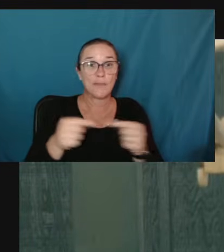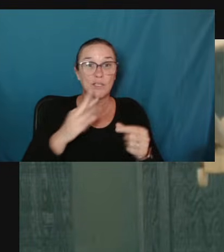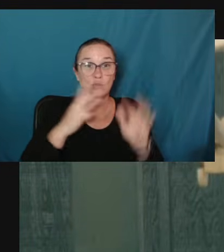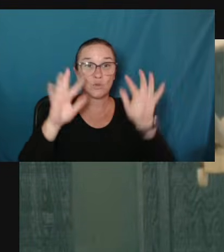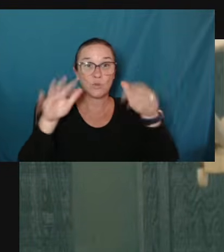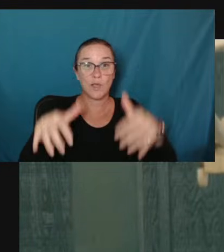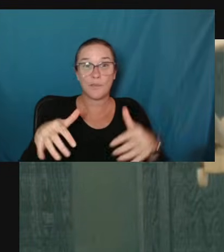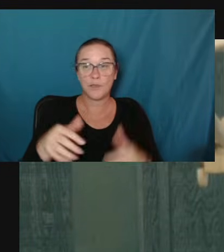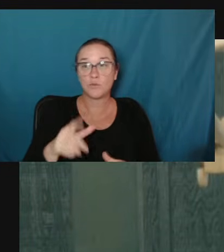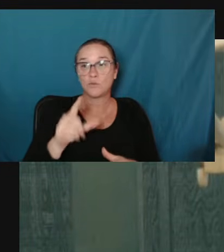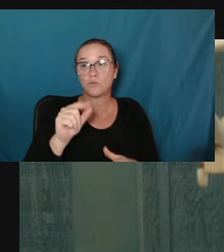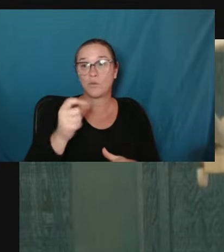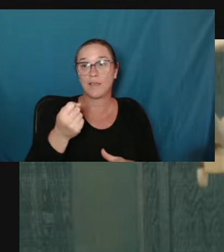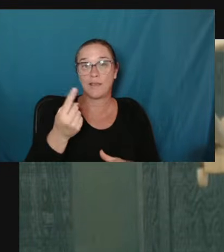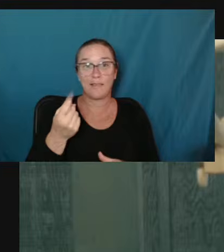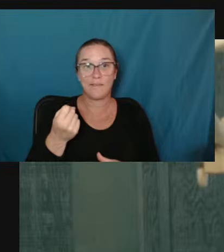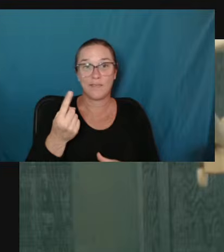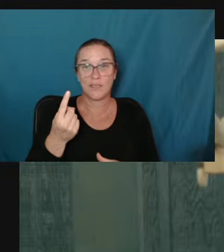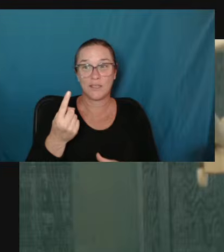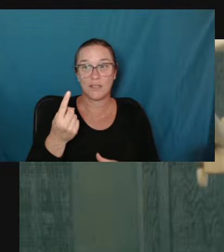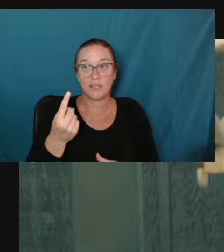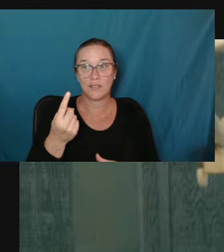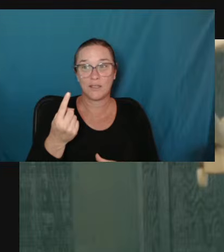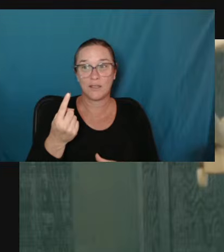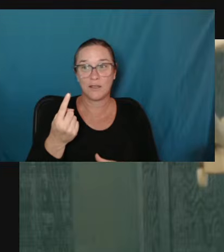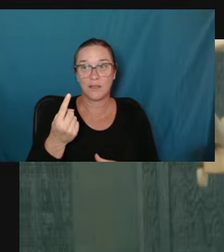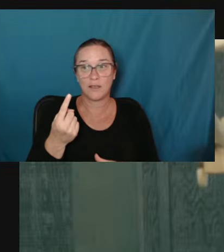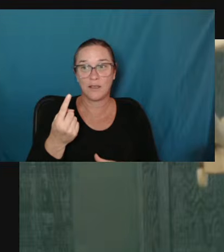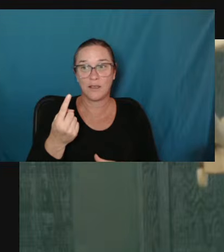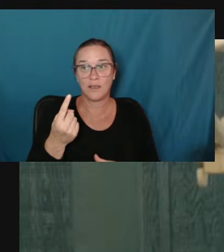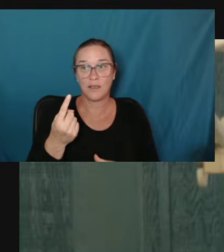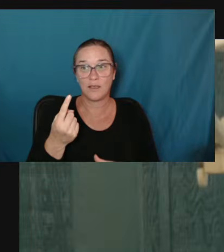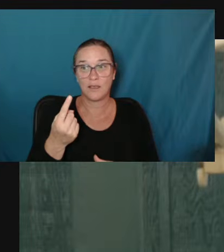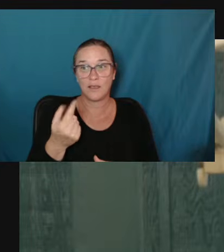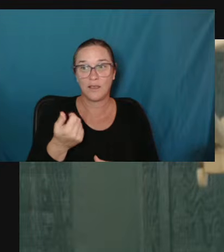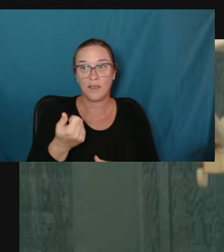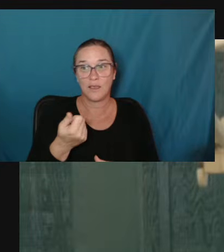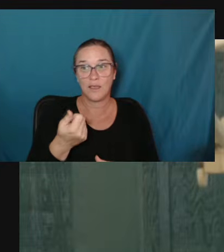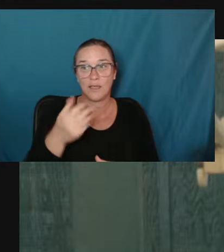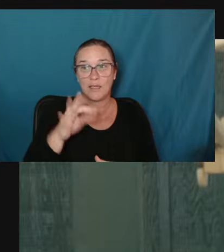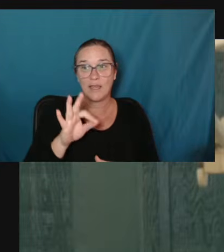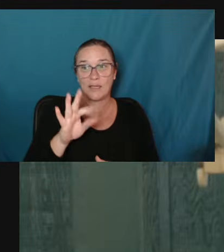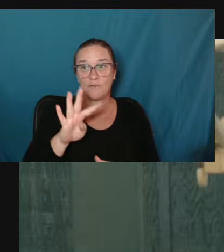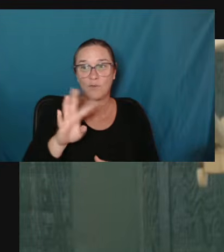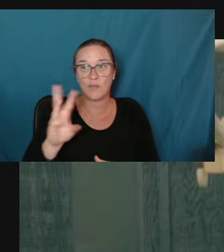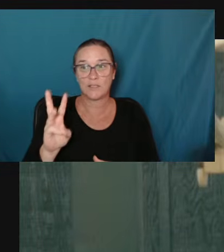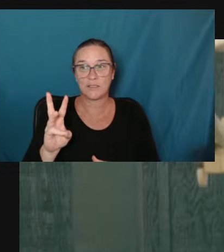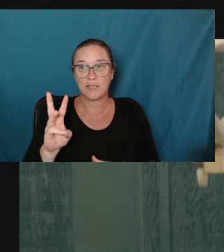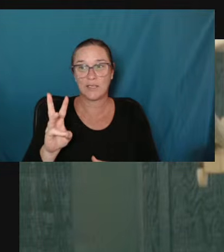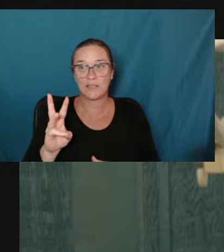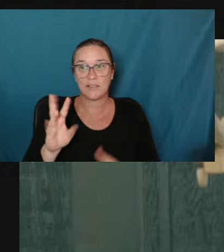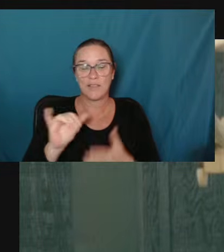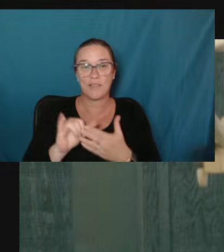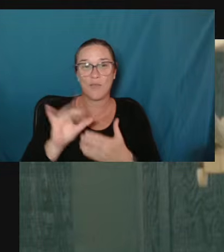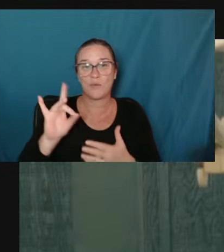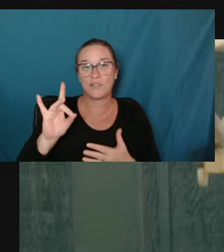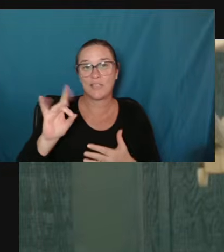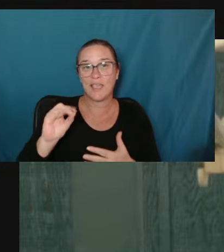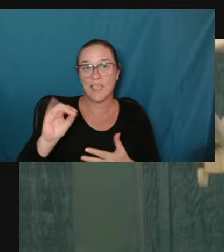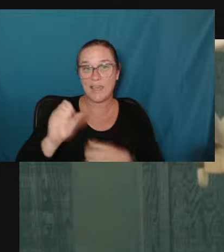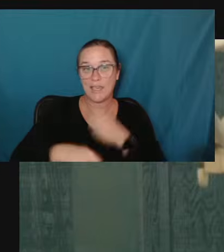in 2011, and 1946 was 80 years ago, April